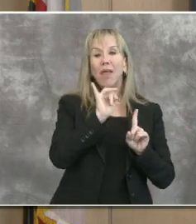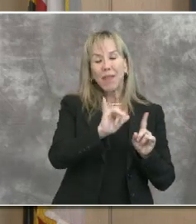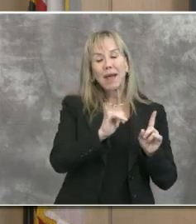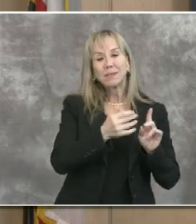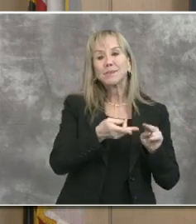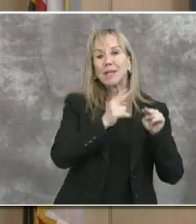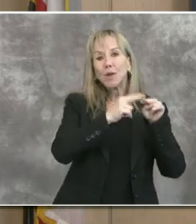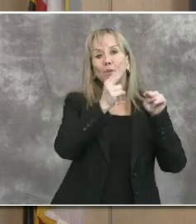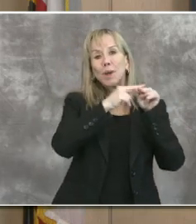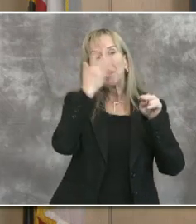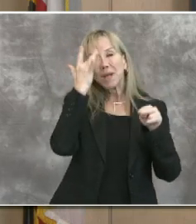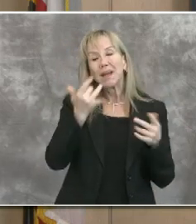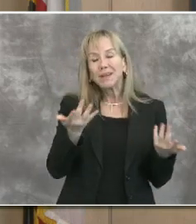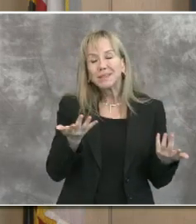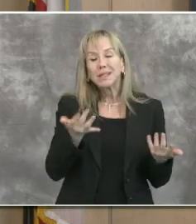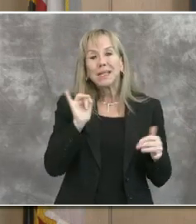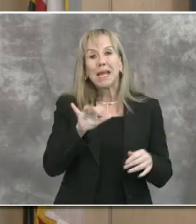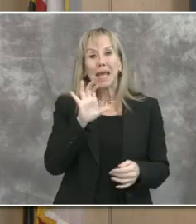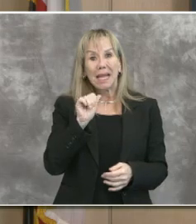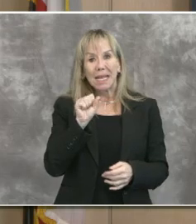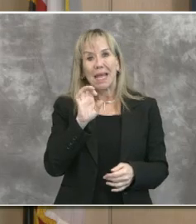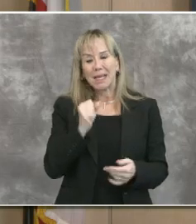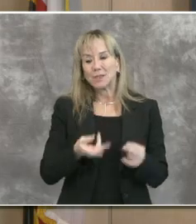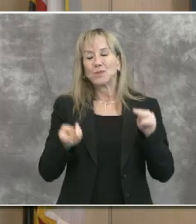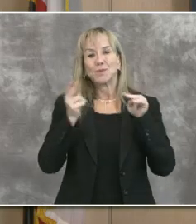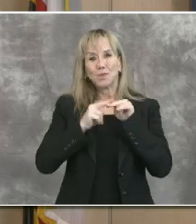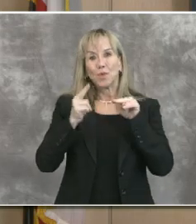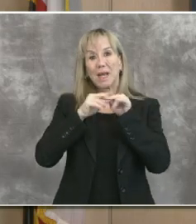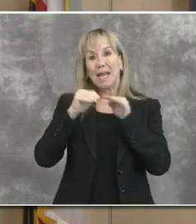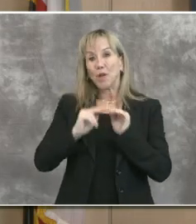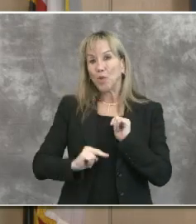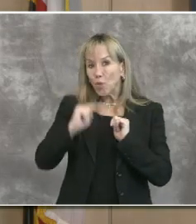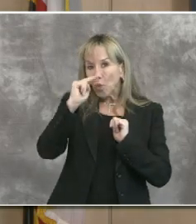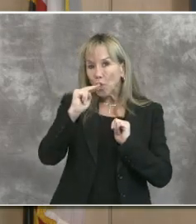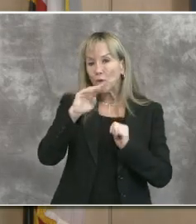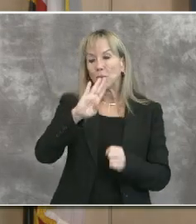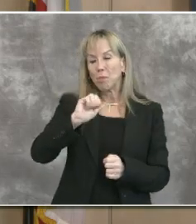as the number of cases are increasing in northern Baja California.